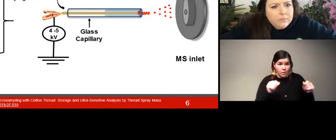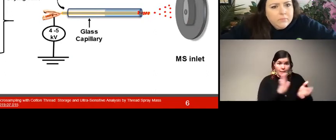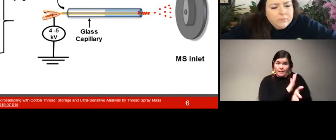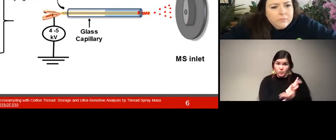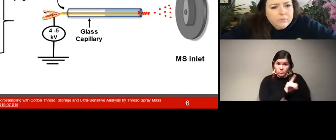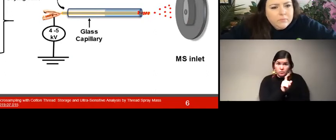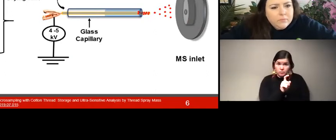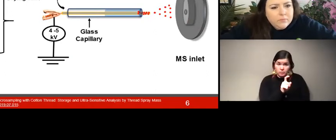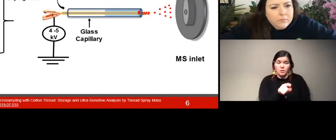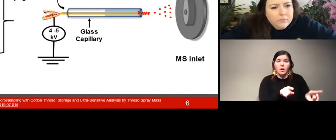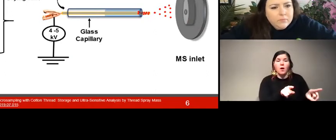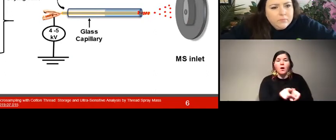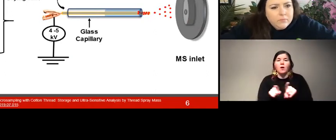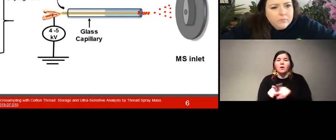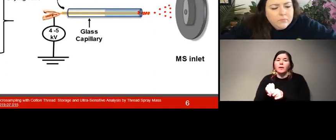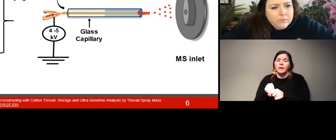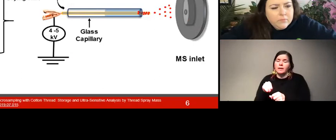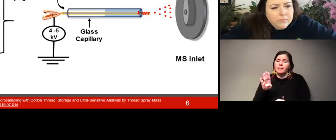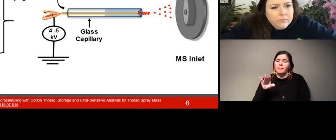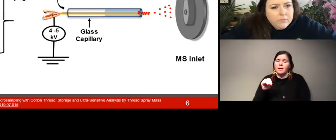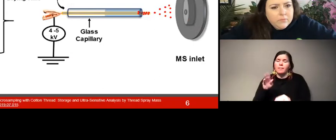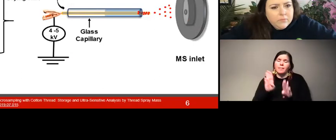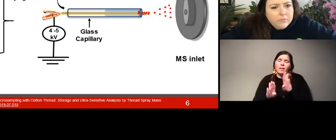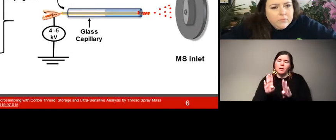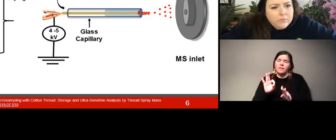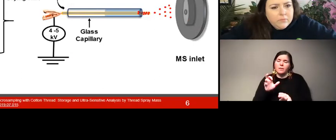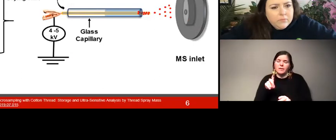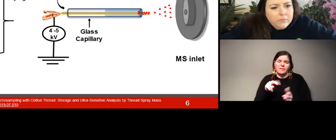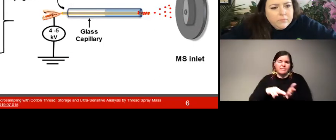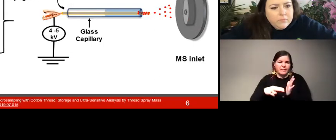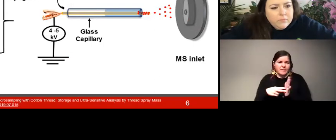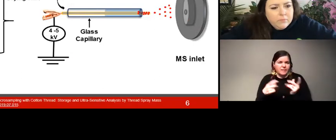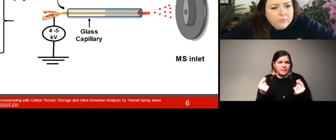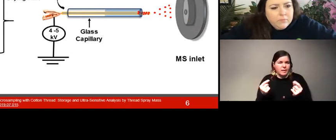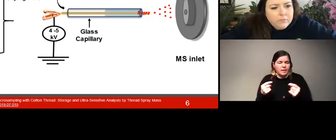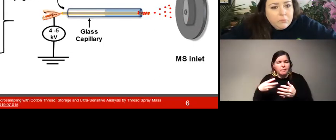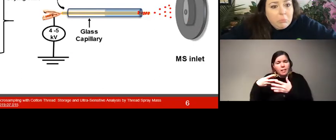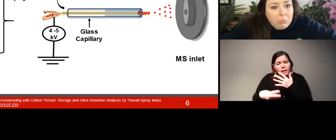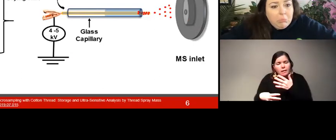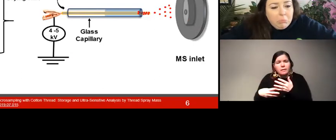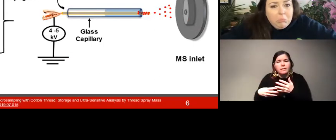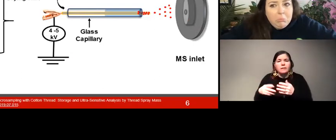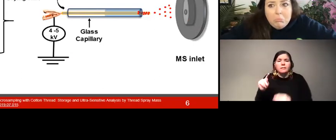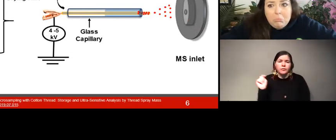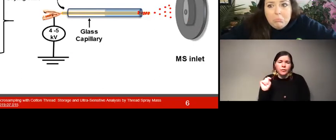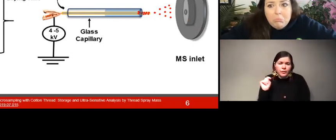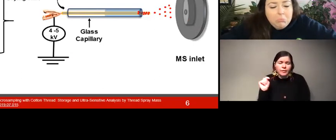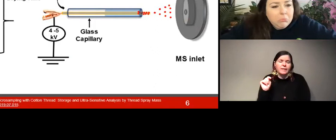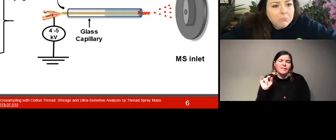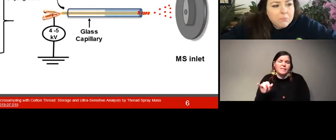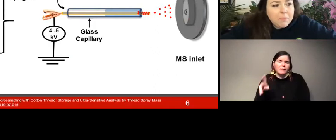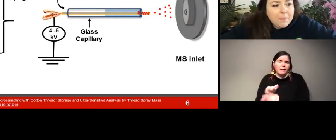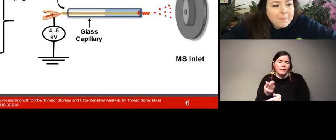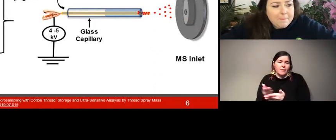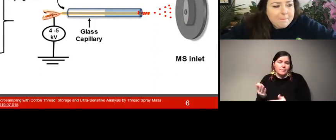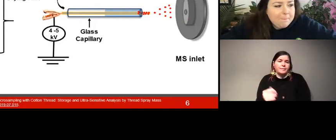but also in a biological fluid sample. So when I say biological fluid sample, I mean like blood, urine, things like that, all